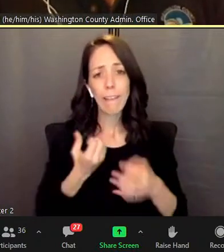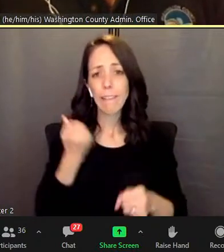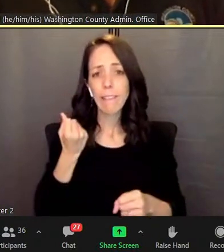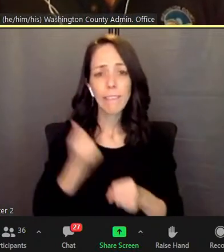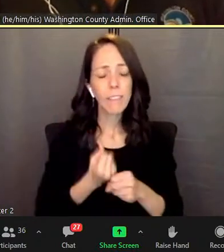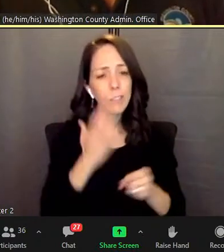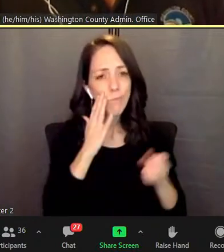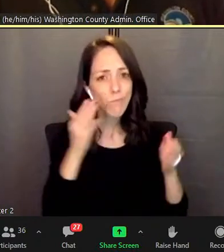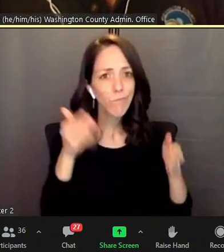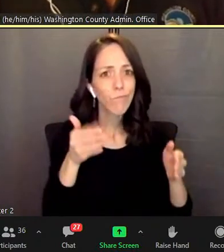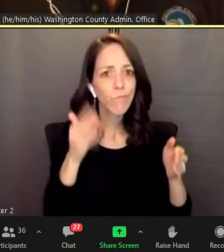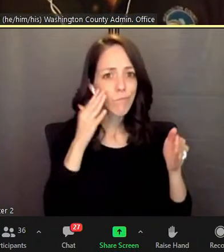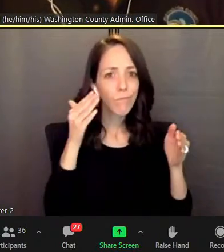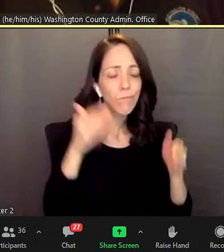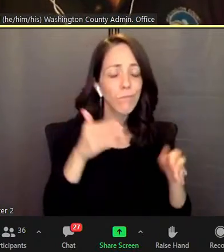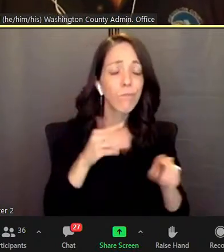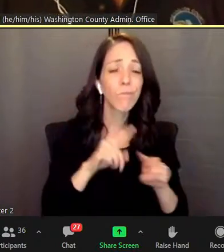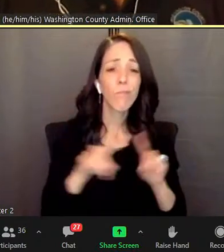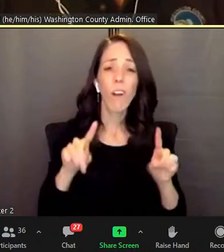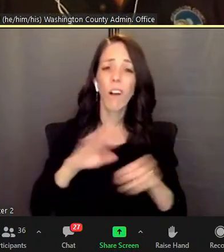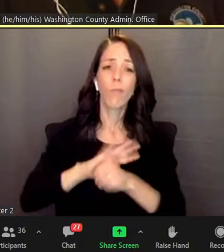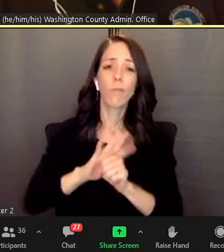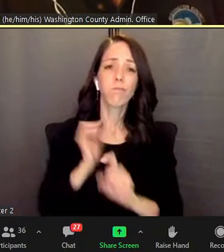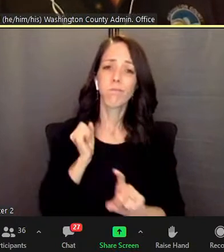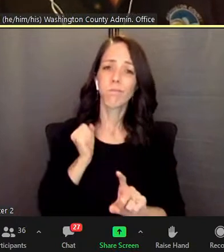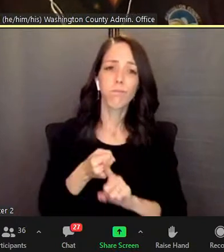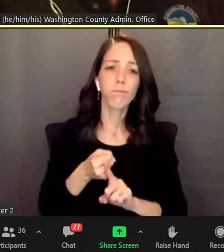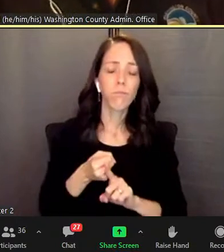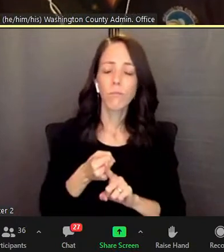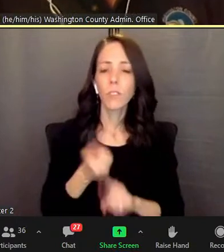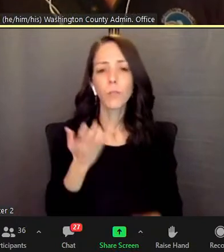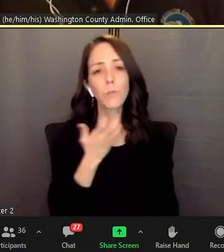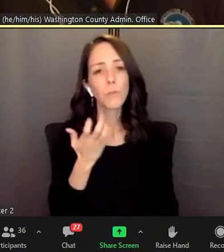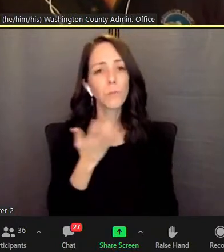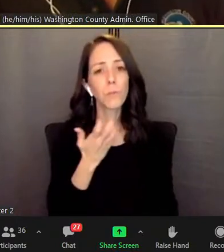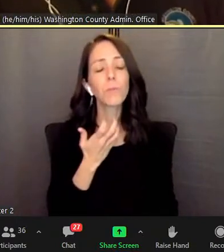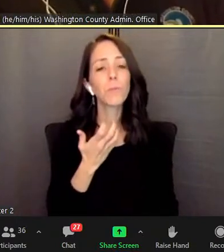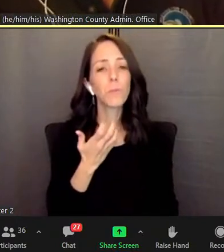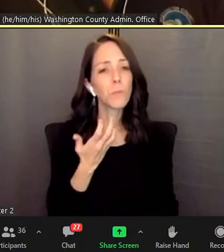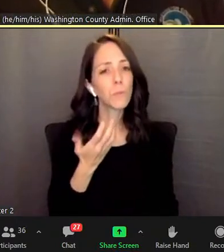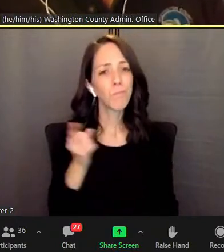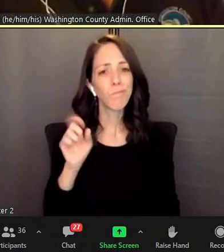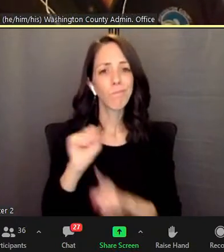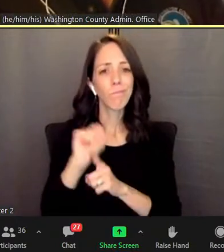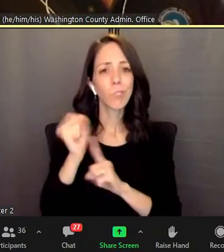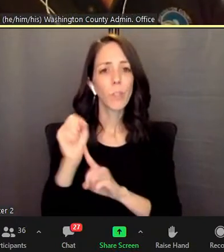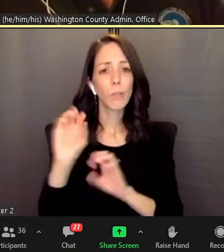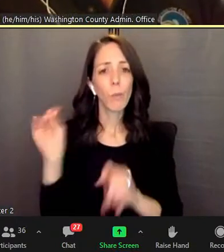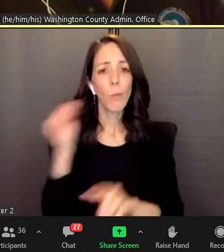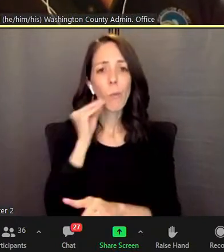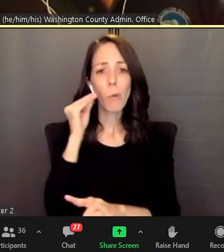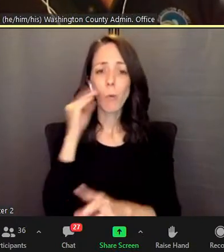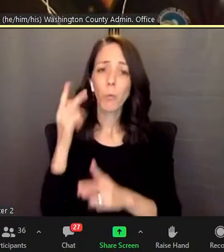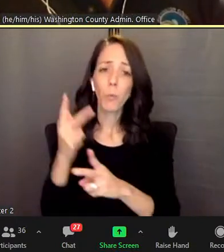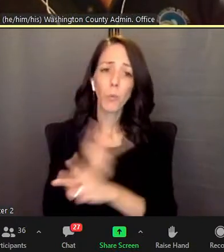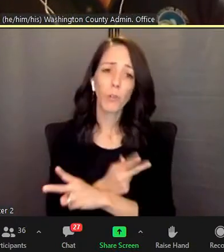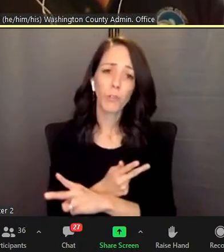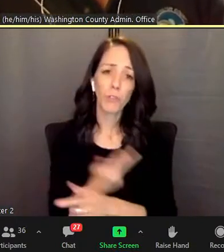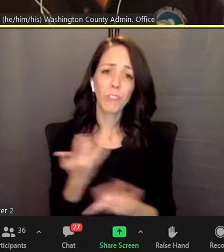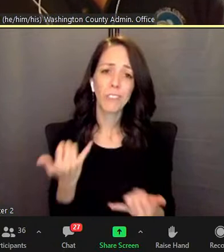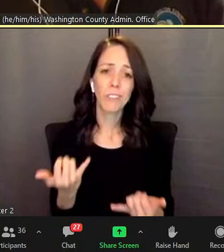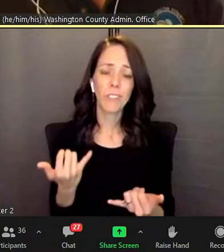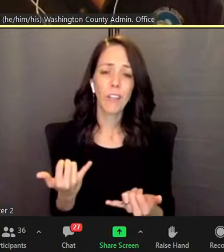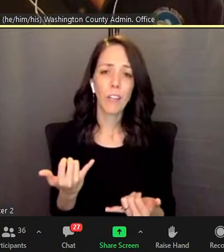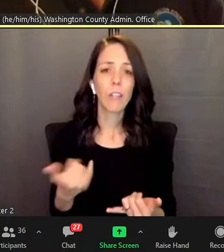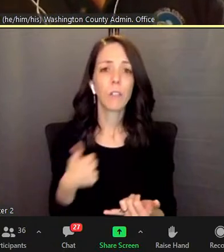but the pandemic has only made the situation worse. And we've done a lot as an